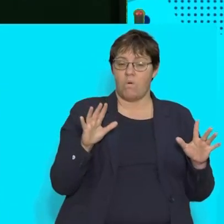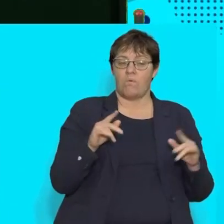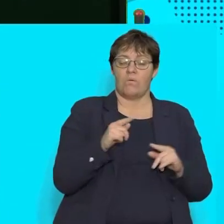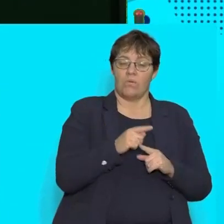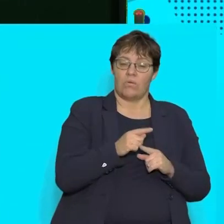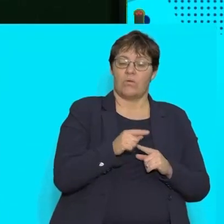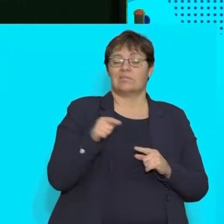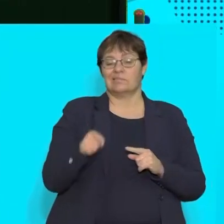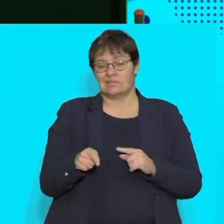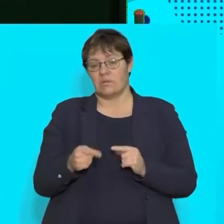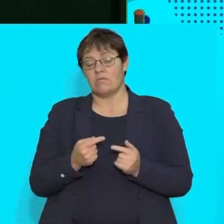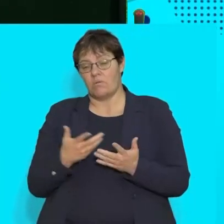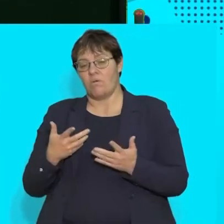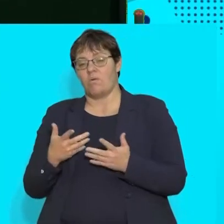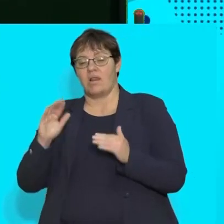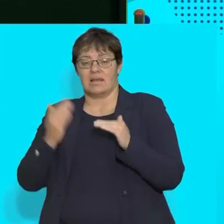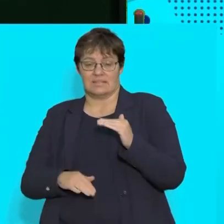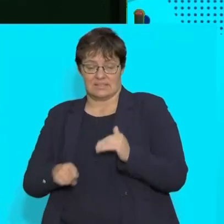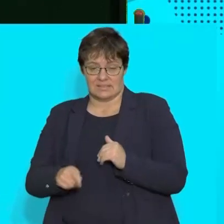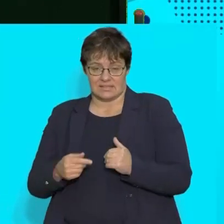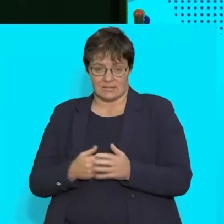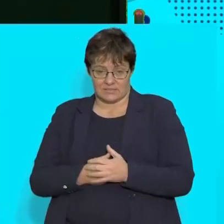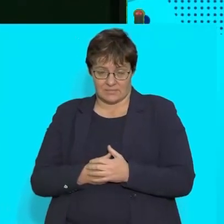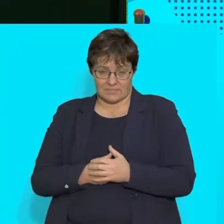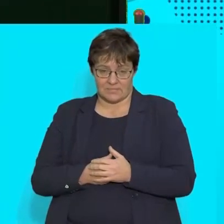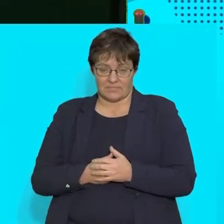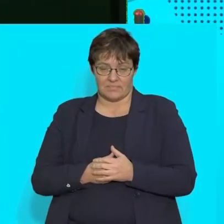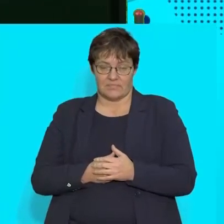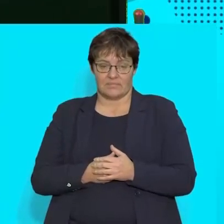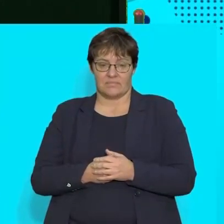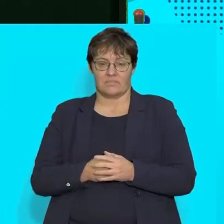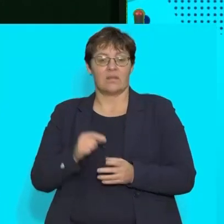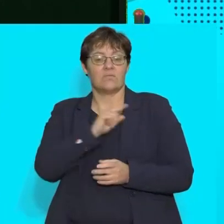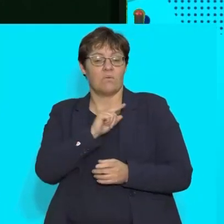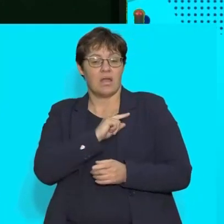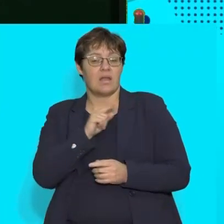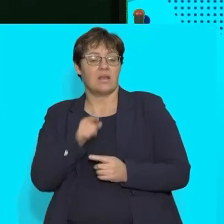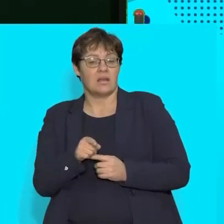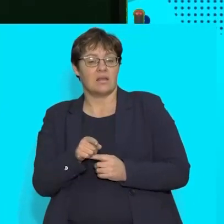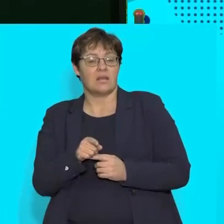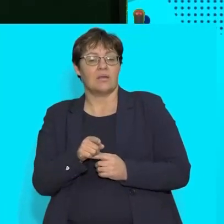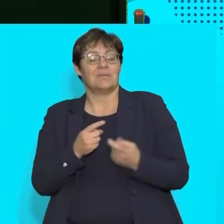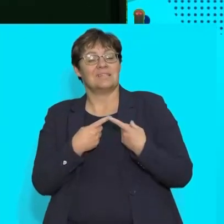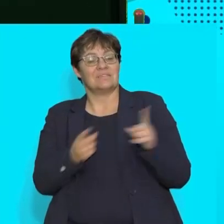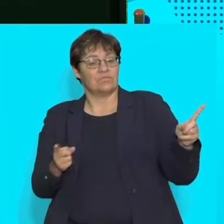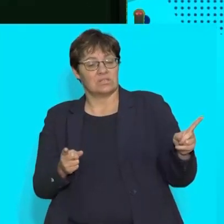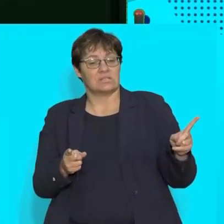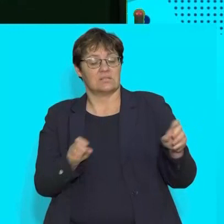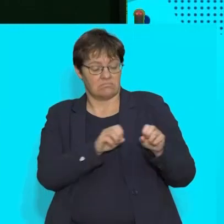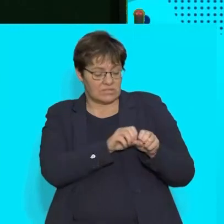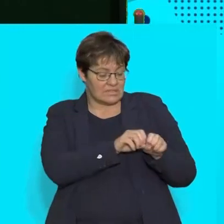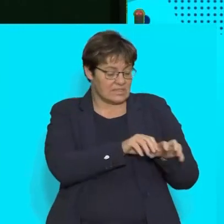significantly more and the light-colored becoming significantly less. And that is what causes what we refer to as the difference